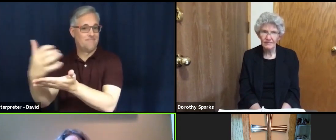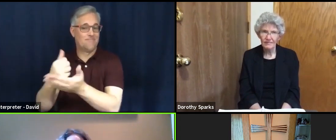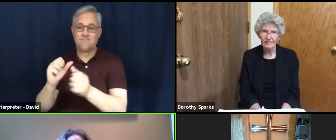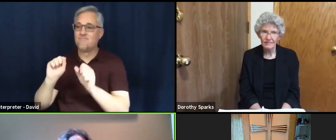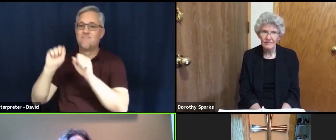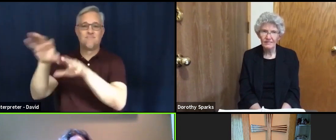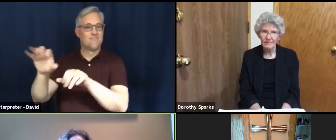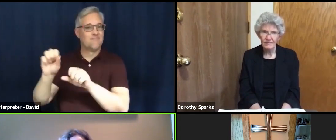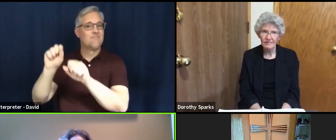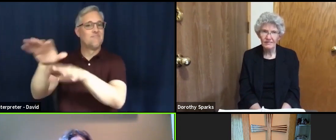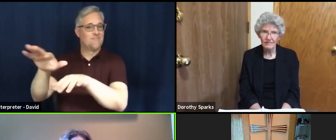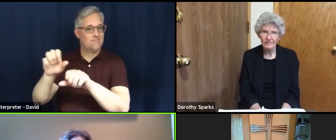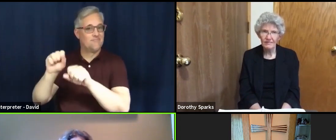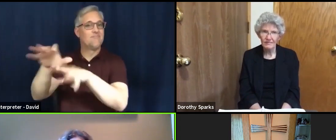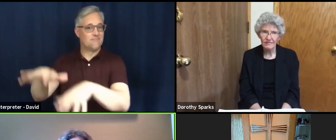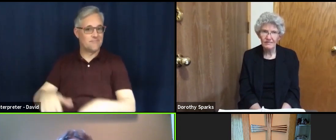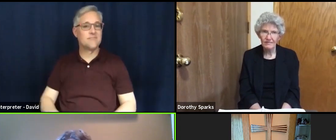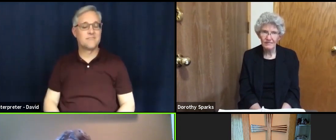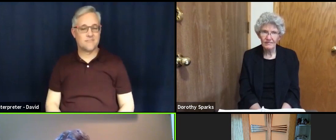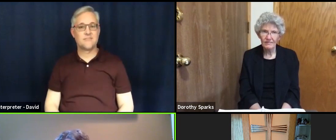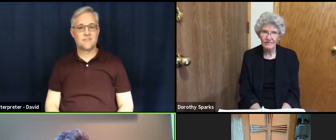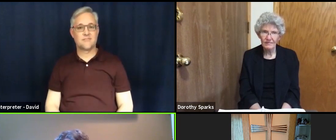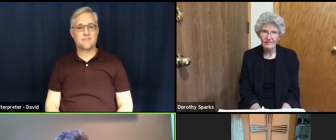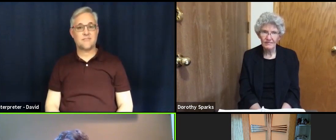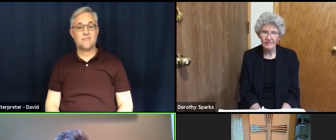They are in the midst of the damage,